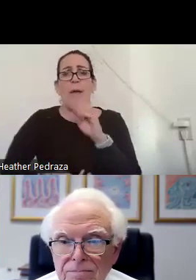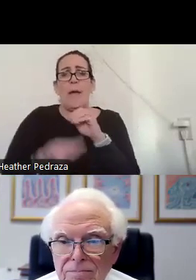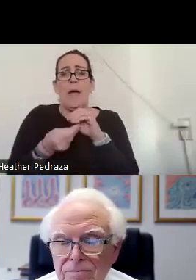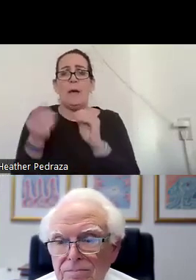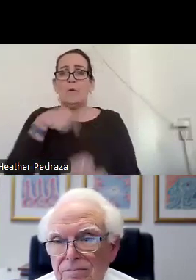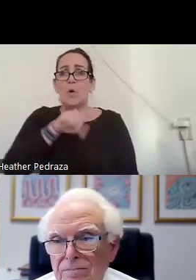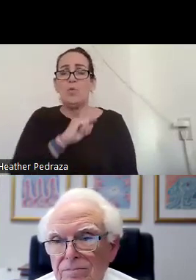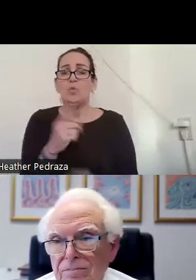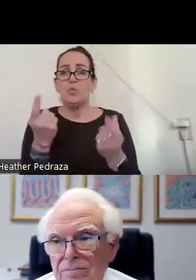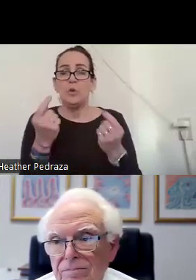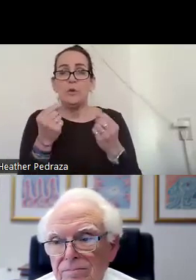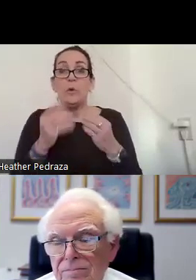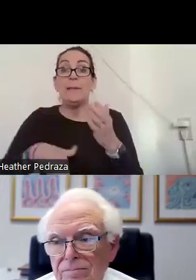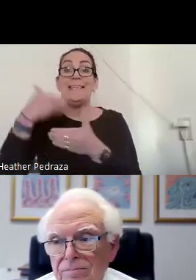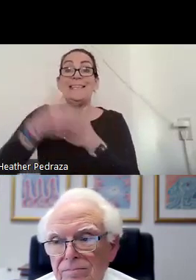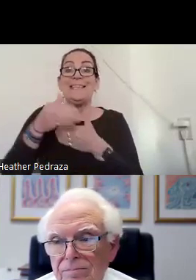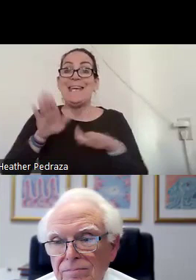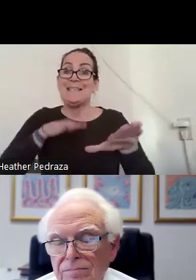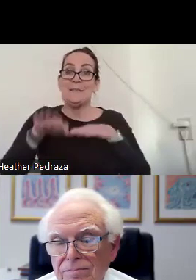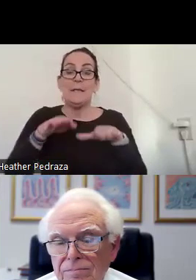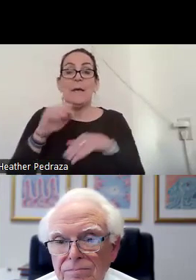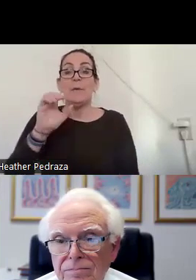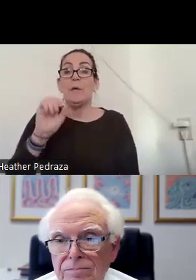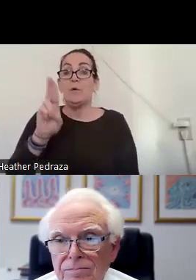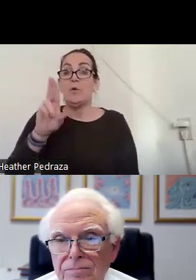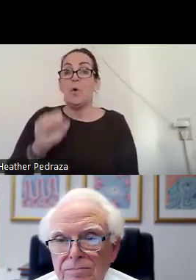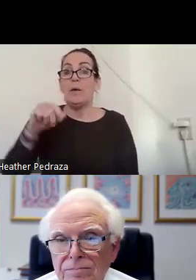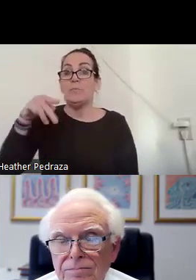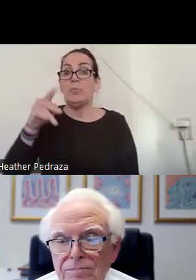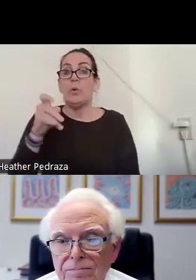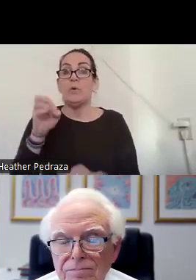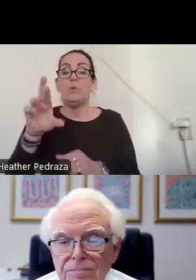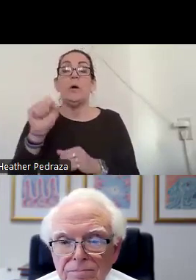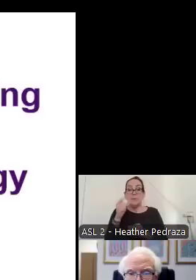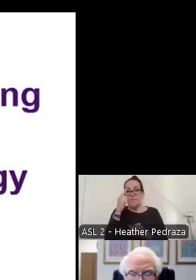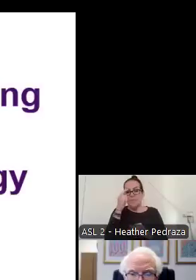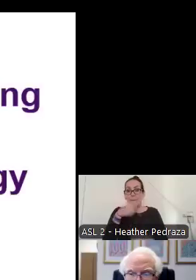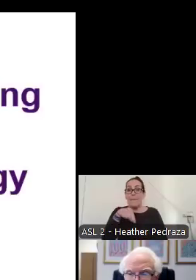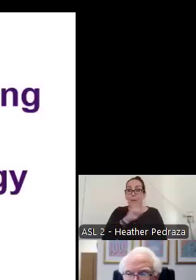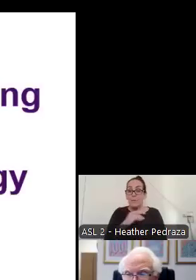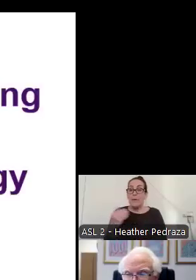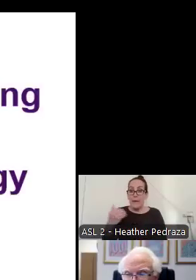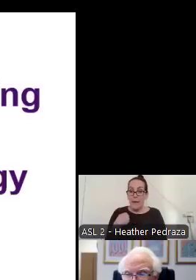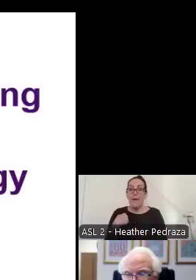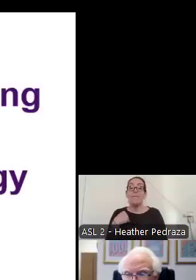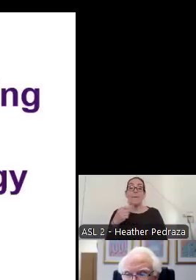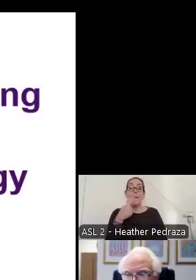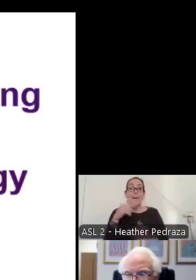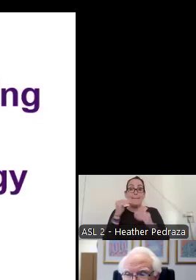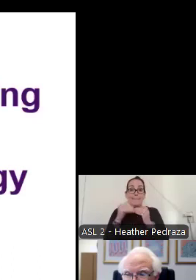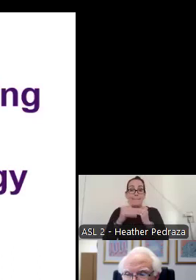doing for the next step of US Pointer, and it really is to continue. We have blood measures from all